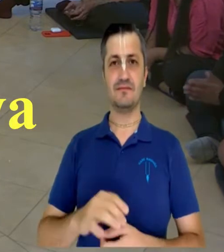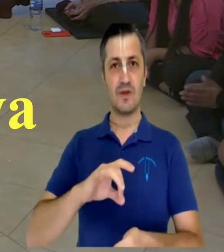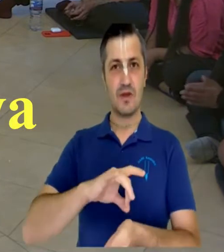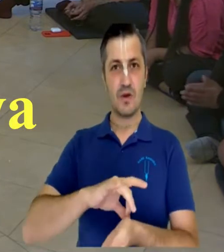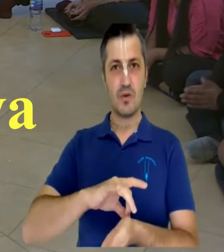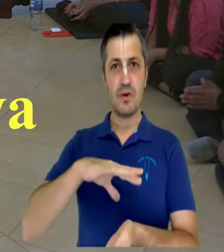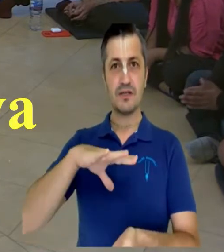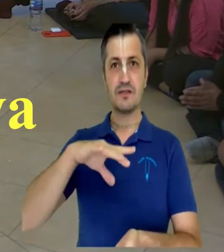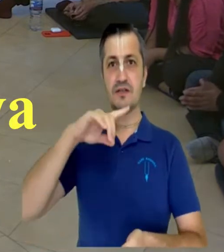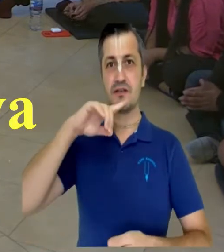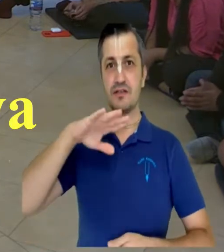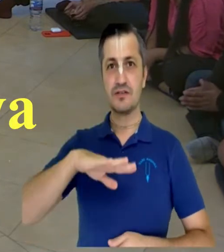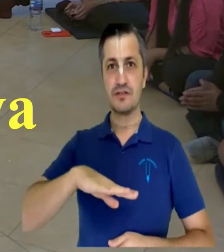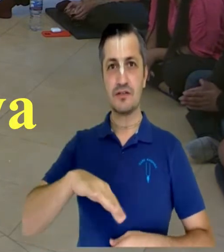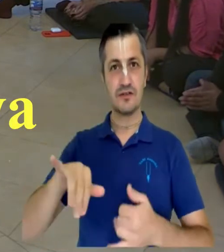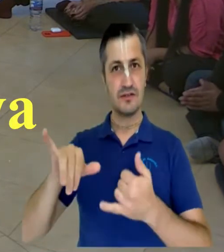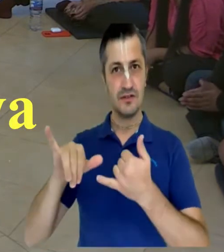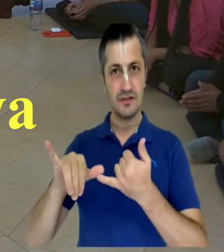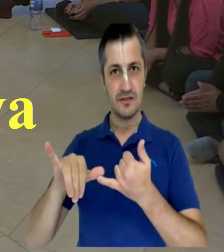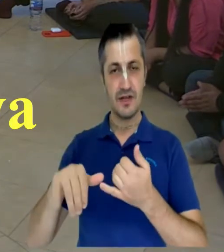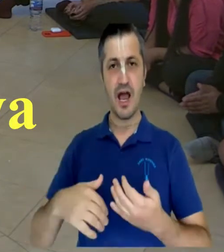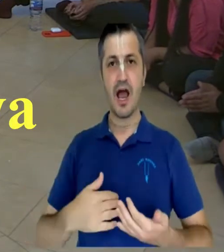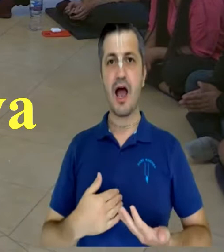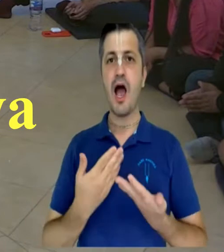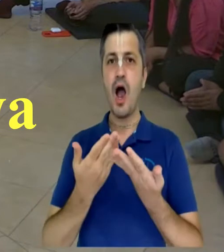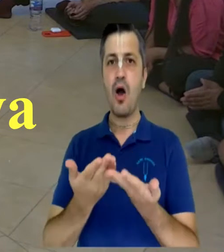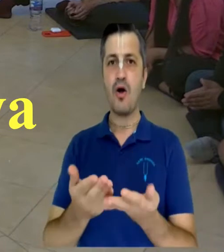Om Namo Bhagavate